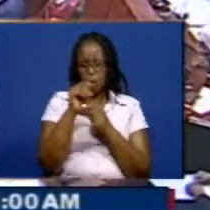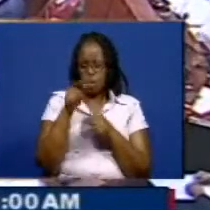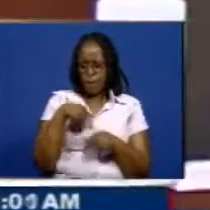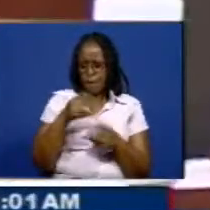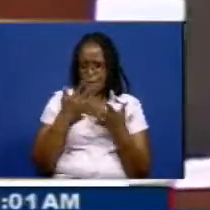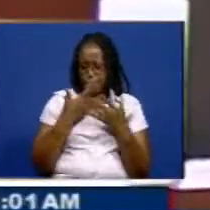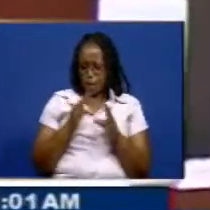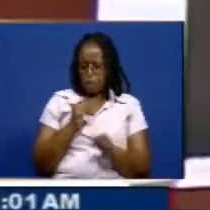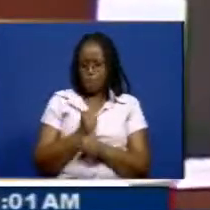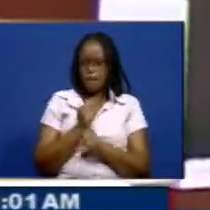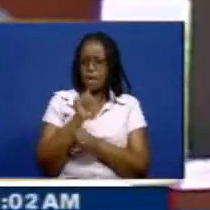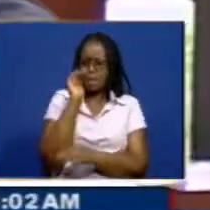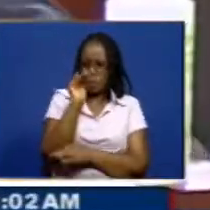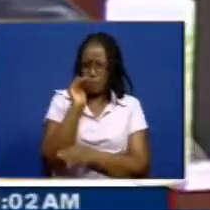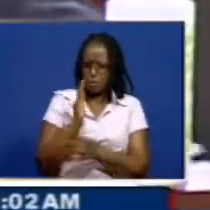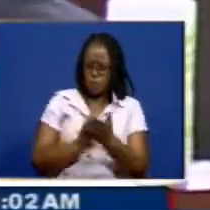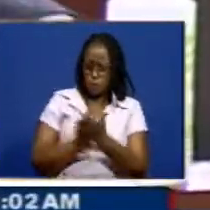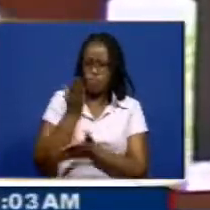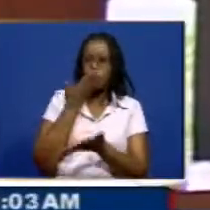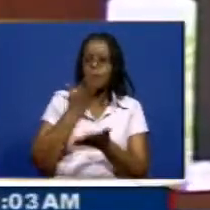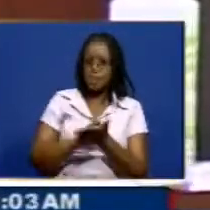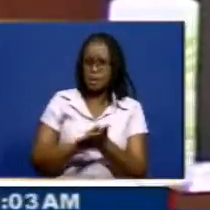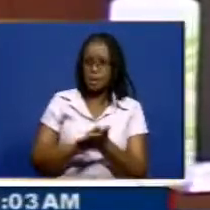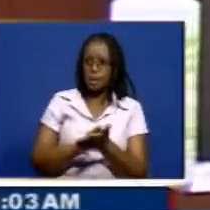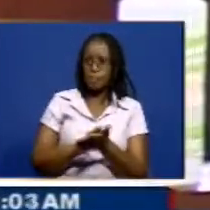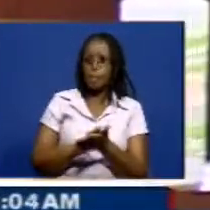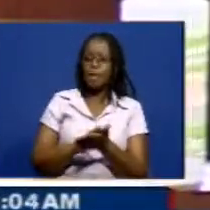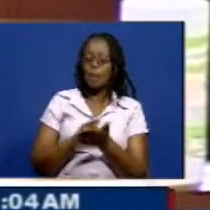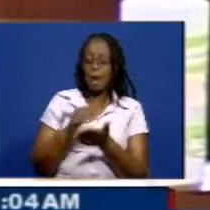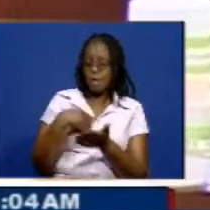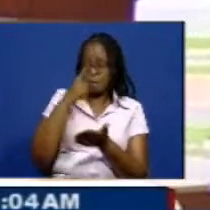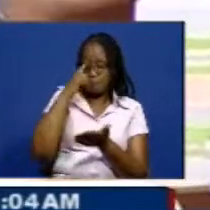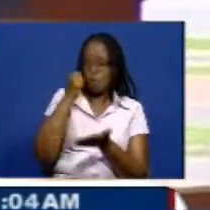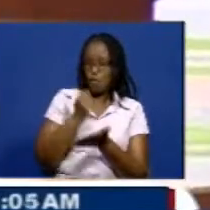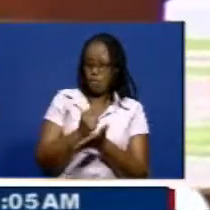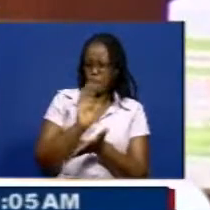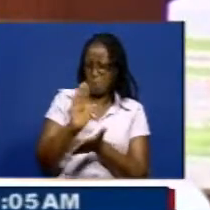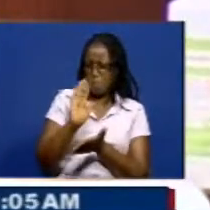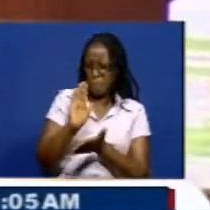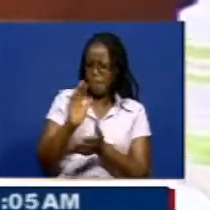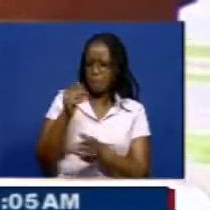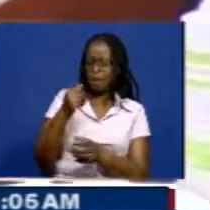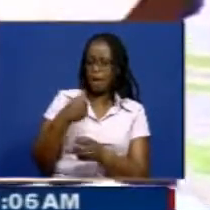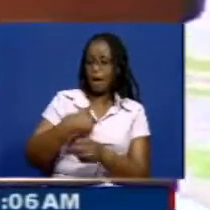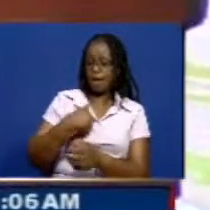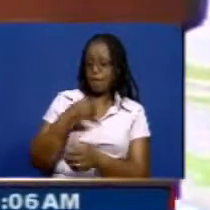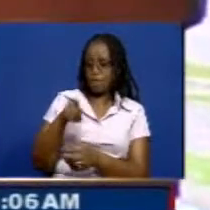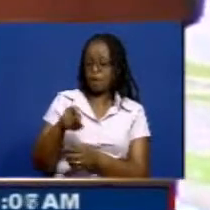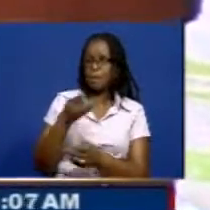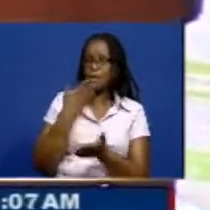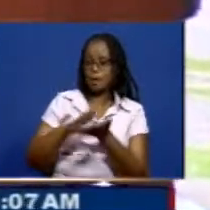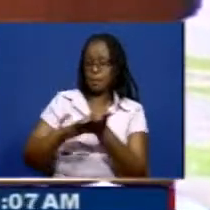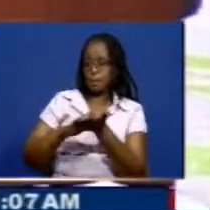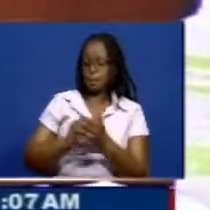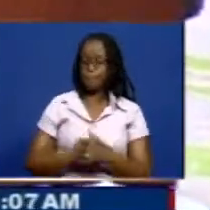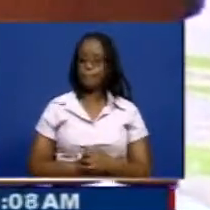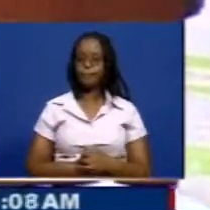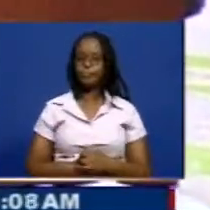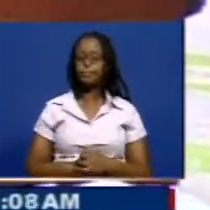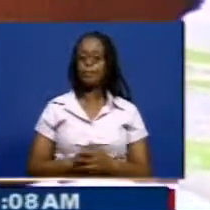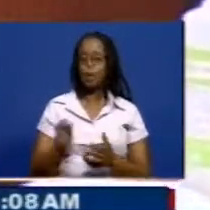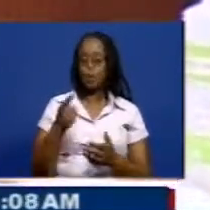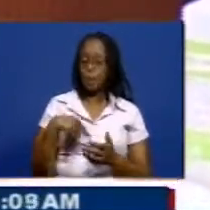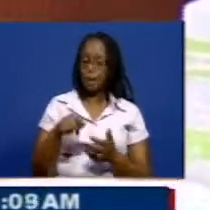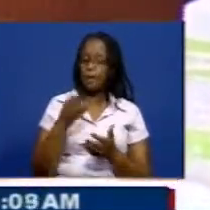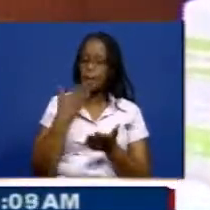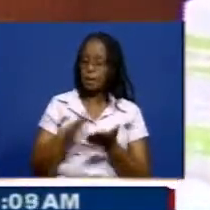and it is with your, I think it is with your secretariat. Yes. Yes. There's a letter we wrote